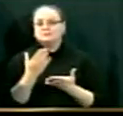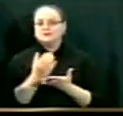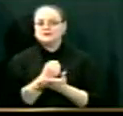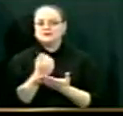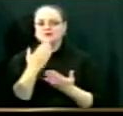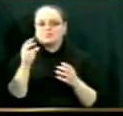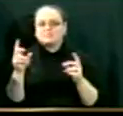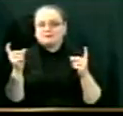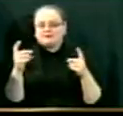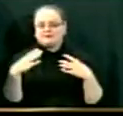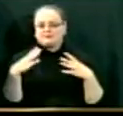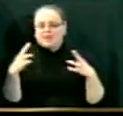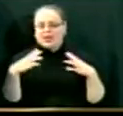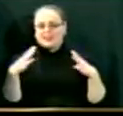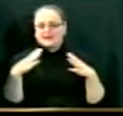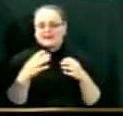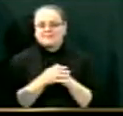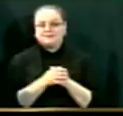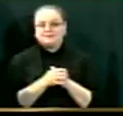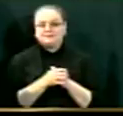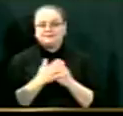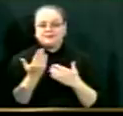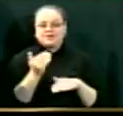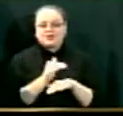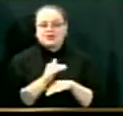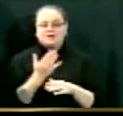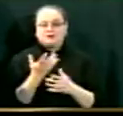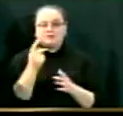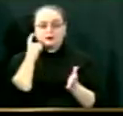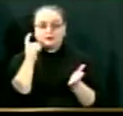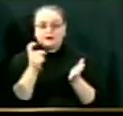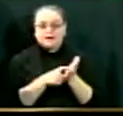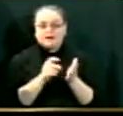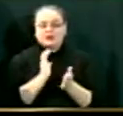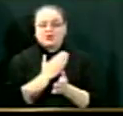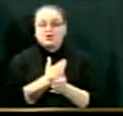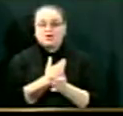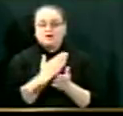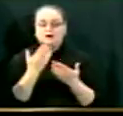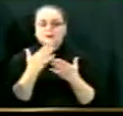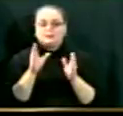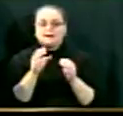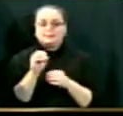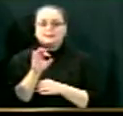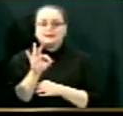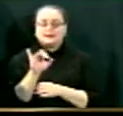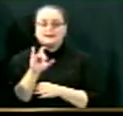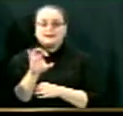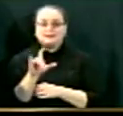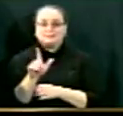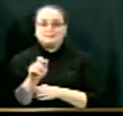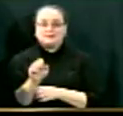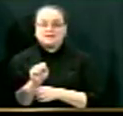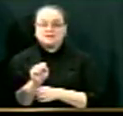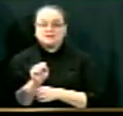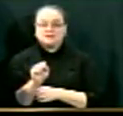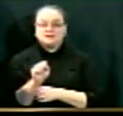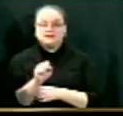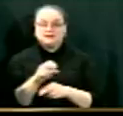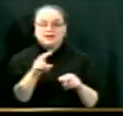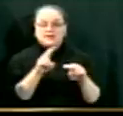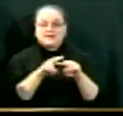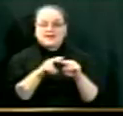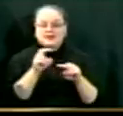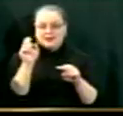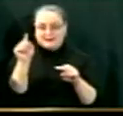holiday. Tonight, we'd like to recognize our public officials, and seated in the